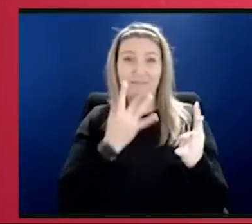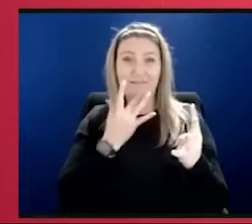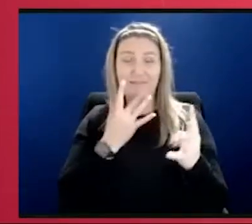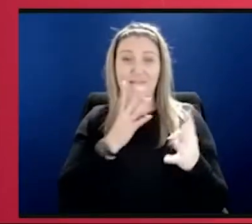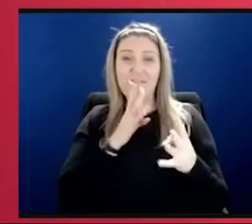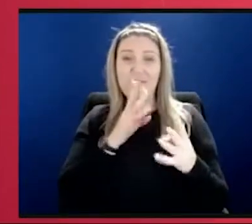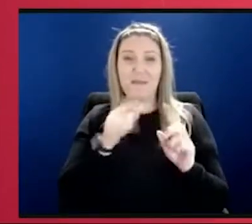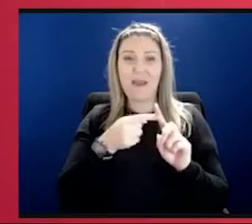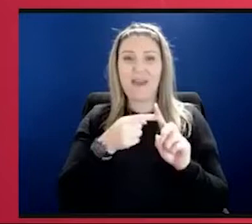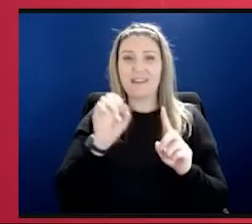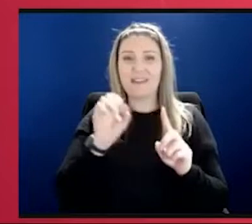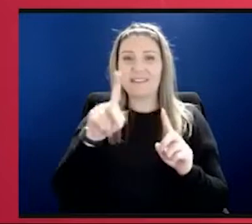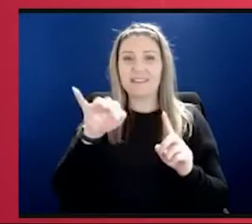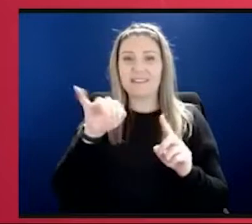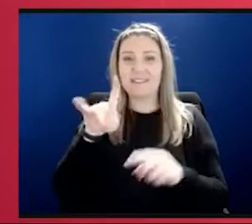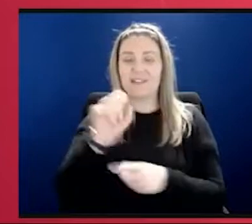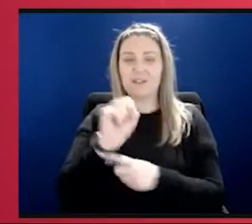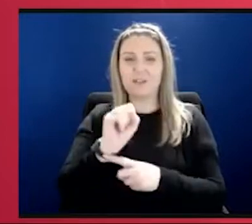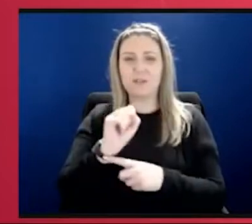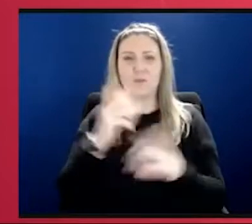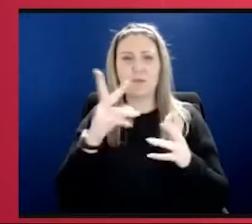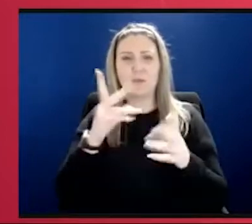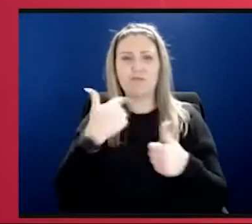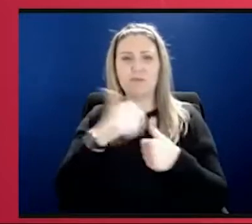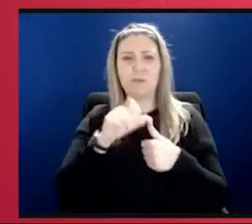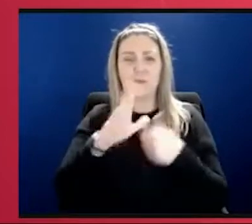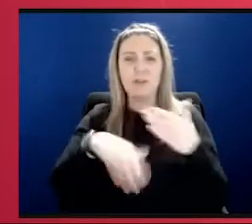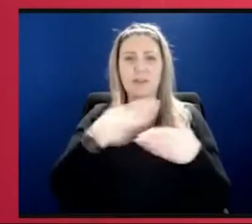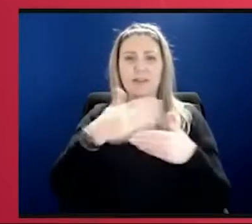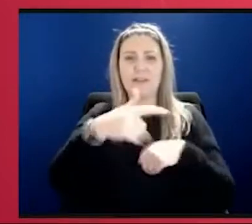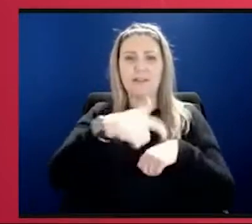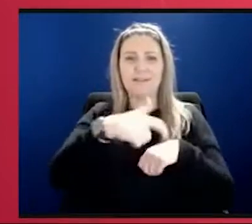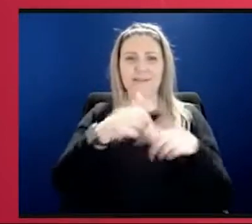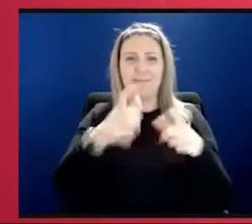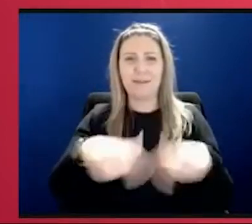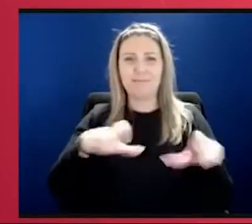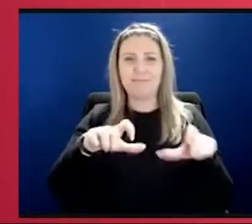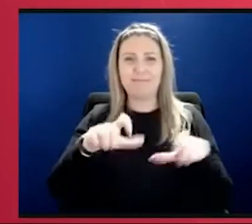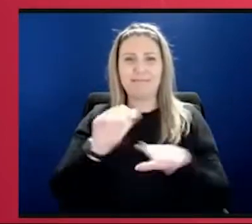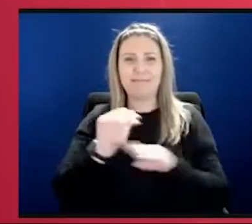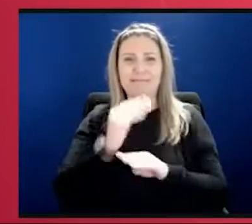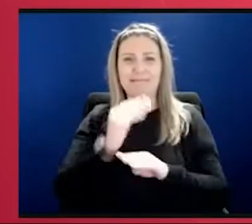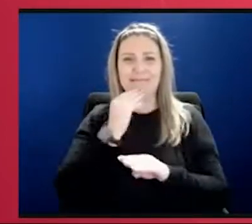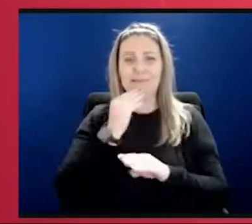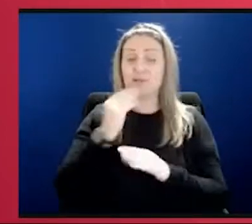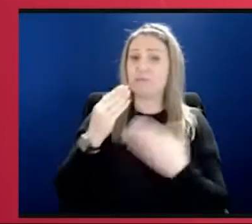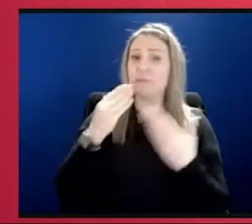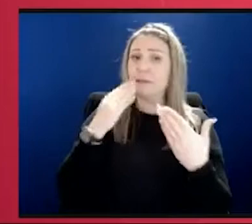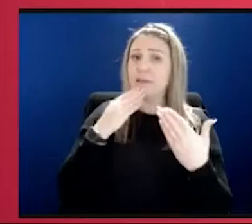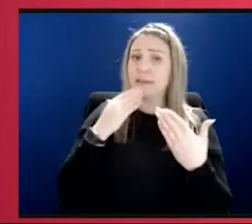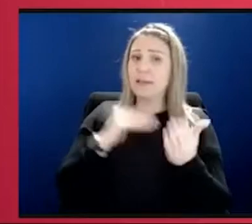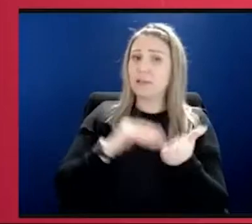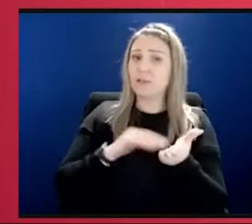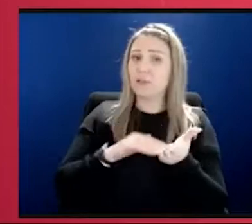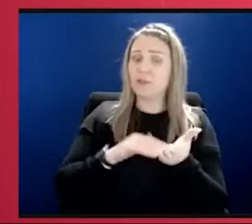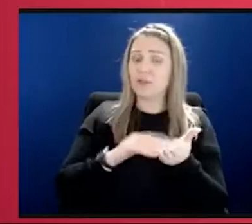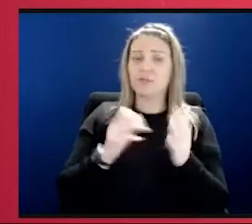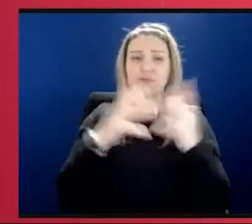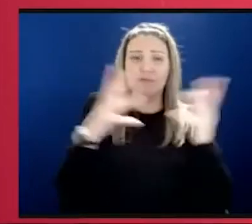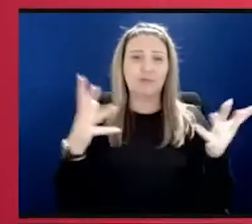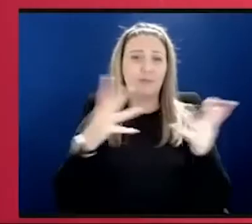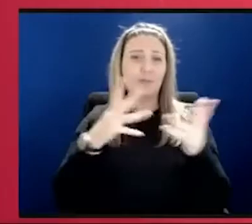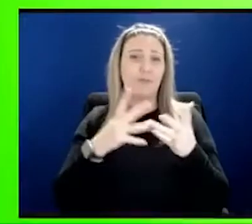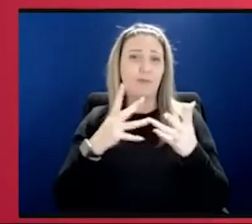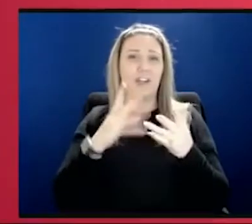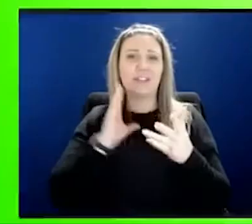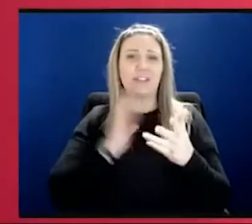dinner plate. Also, thank a doctor. Our doctors do so much to keep our communities and us safe and healthy. So we're sharing